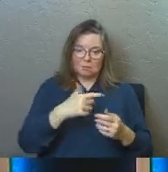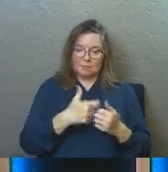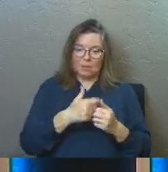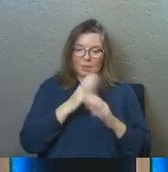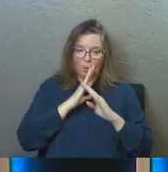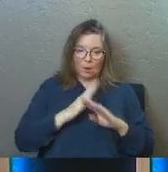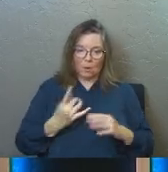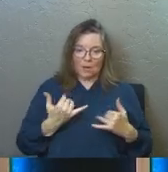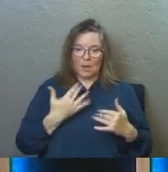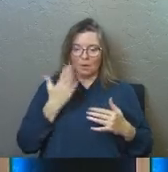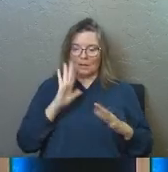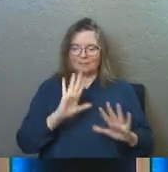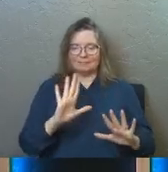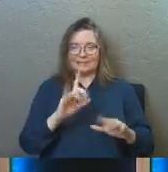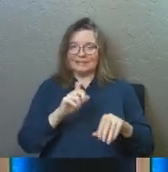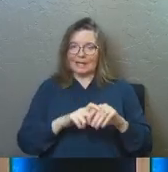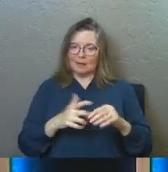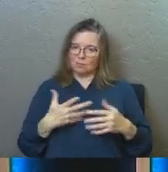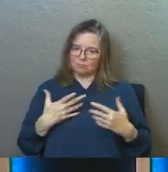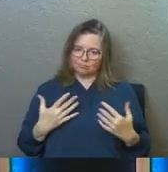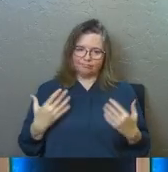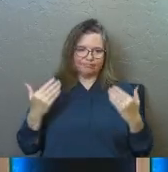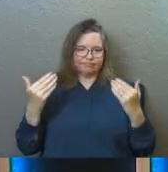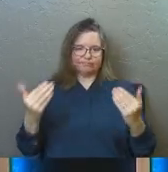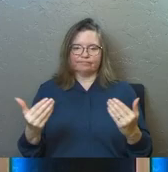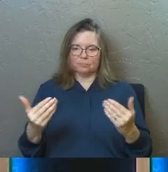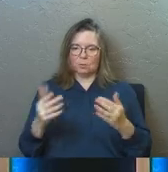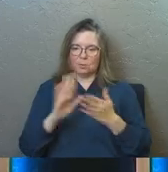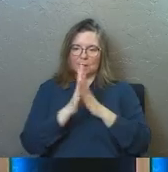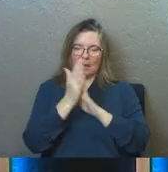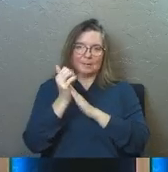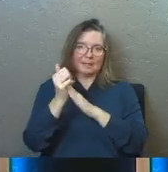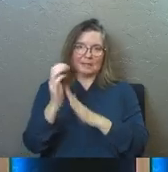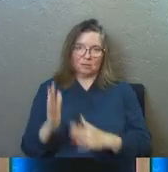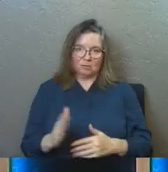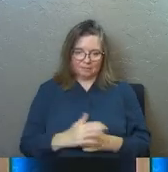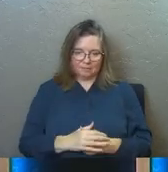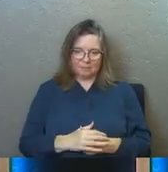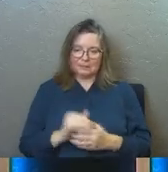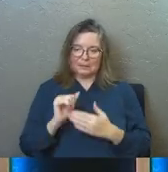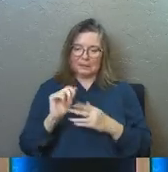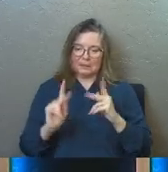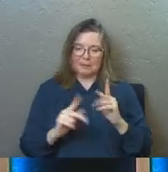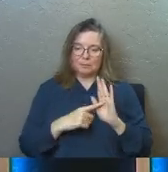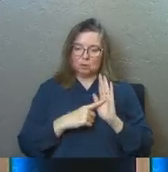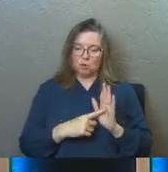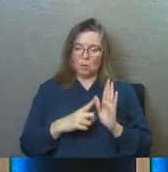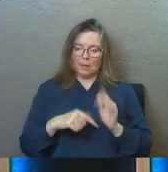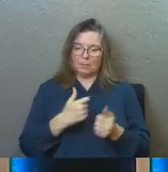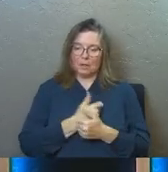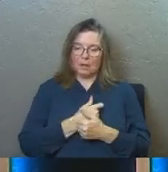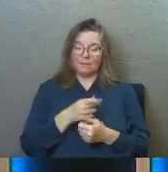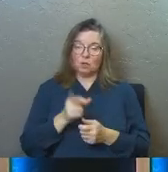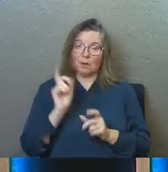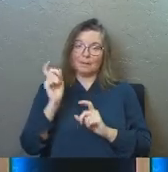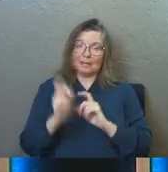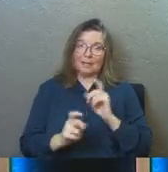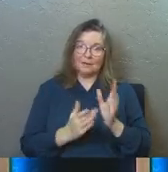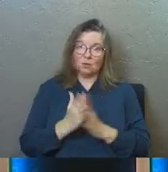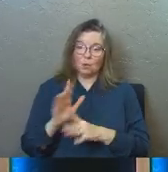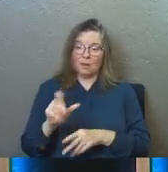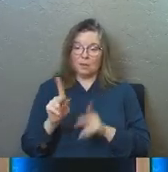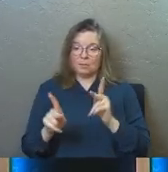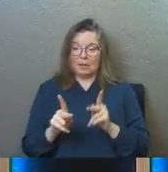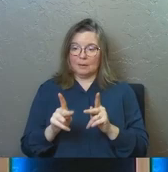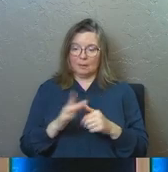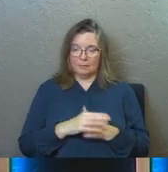you've kind of been the quiet one. And now God's saying, hey, it's time to step up. It's time for you to be the voice in there. to lead people and to show them the love that you've been given through other